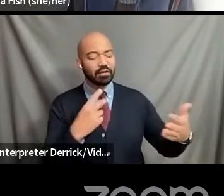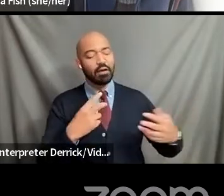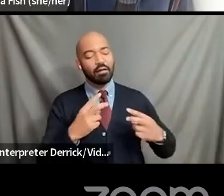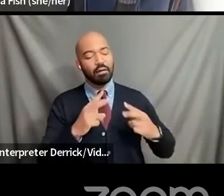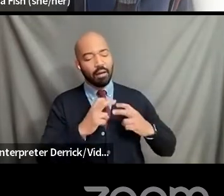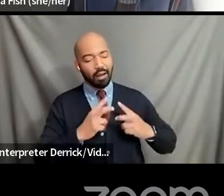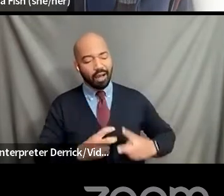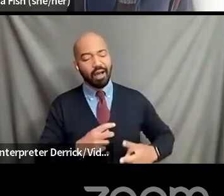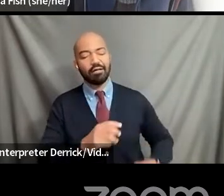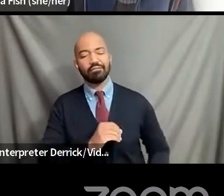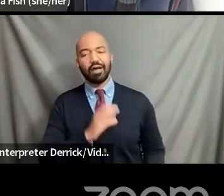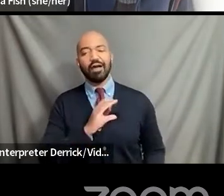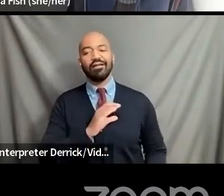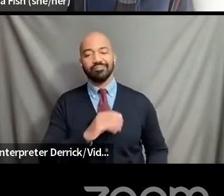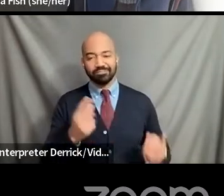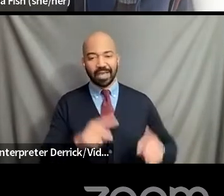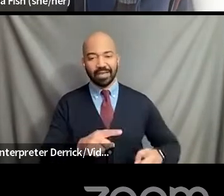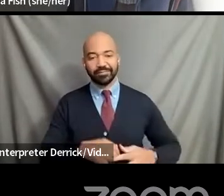Demarcus?